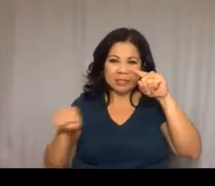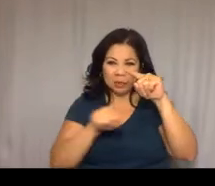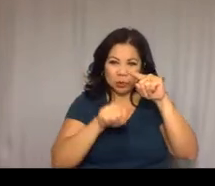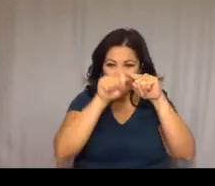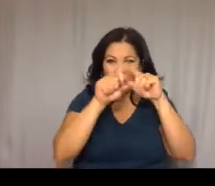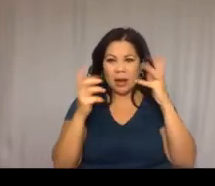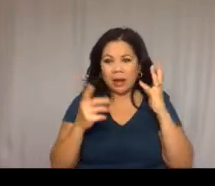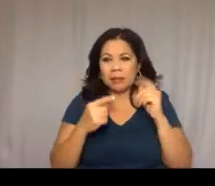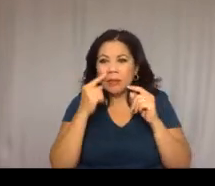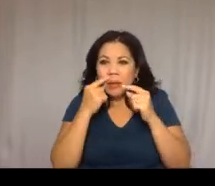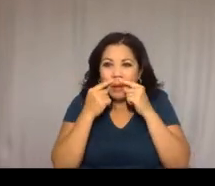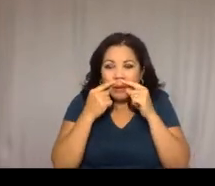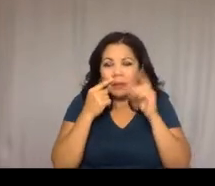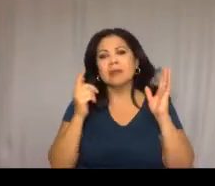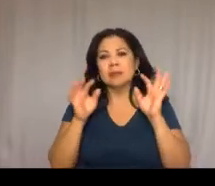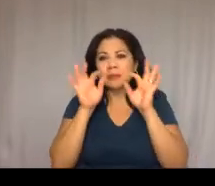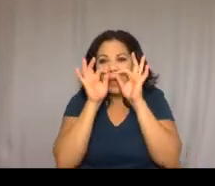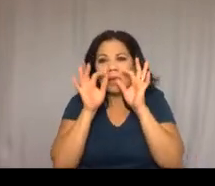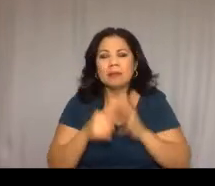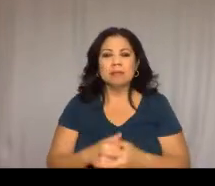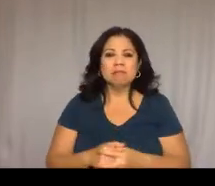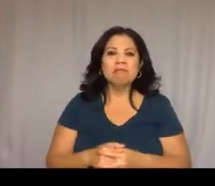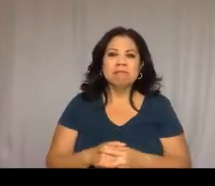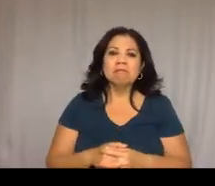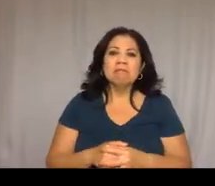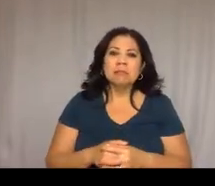nostrils. I'm going to make these nostrils like that. All right.